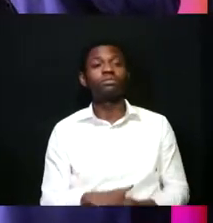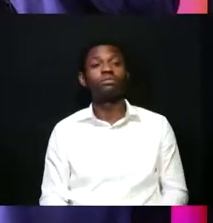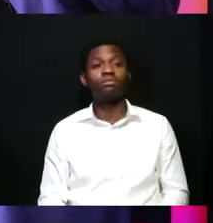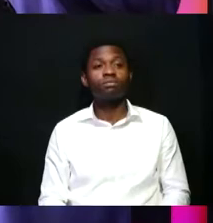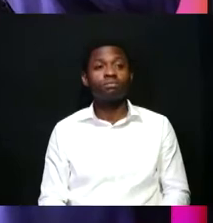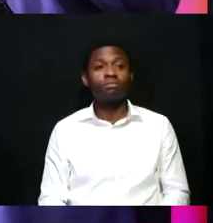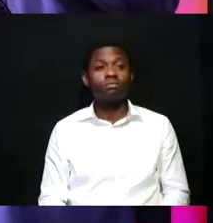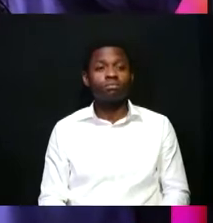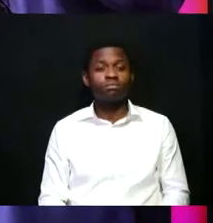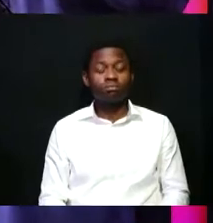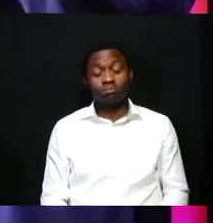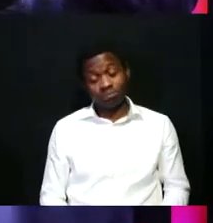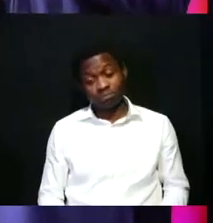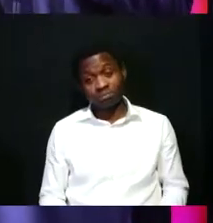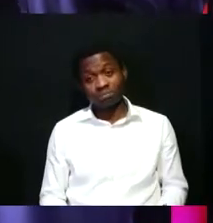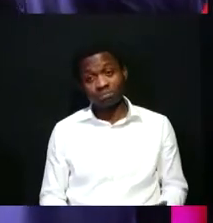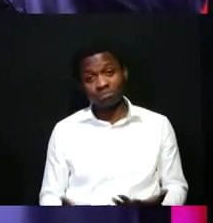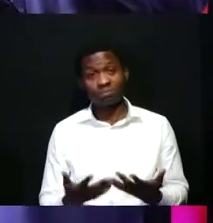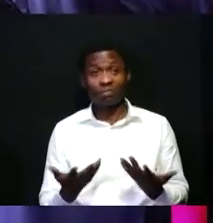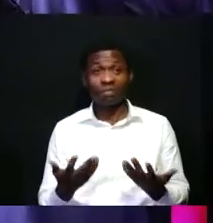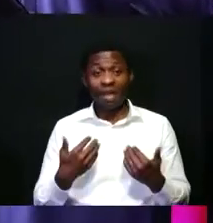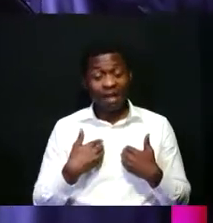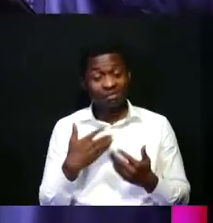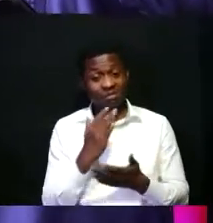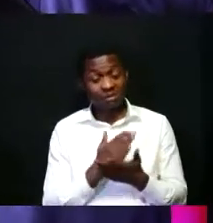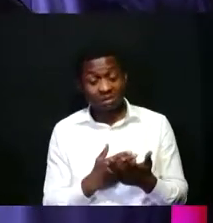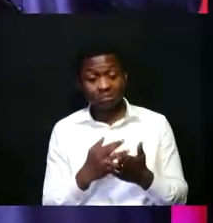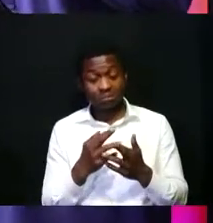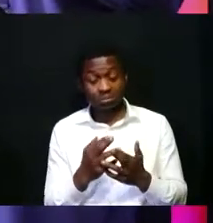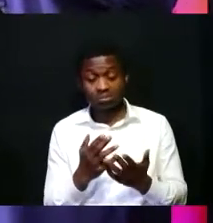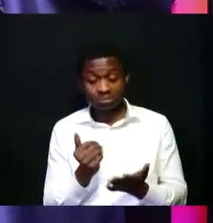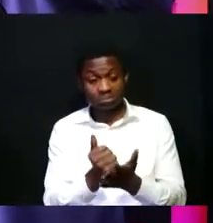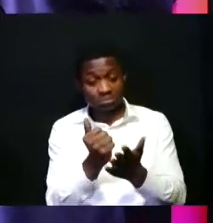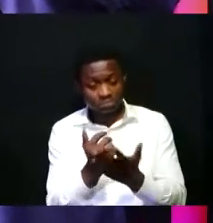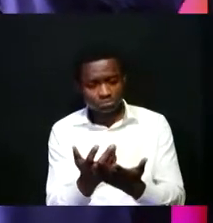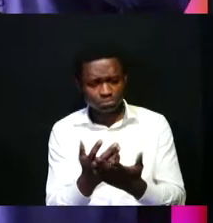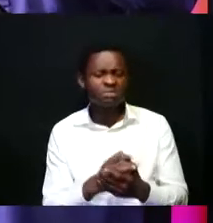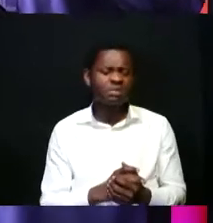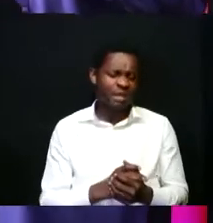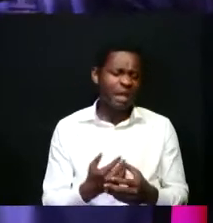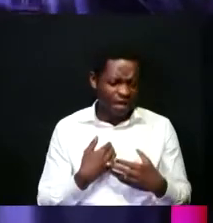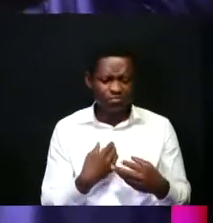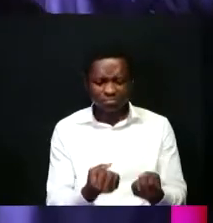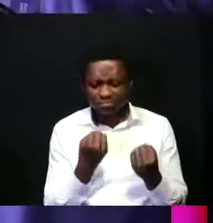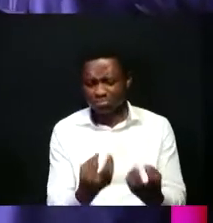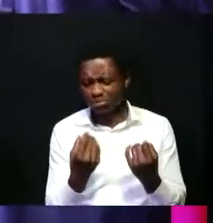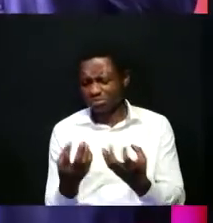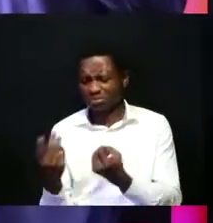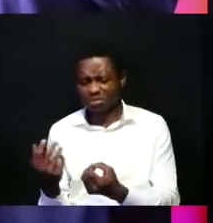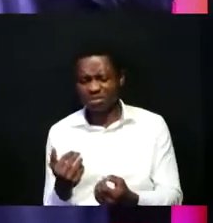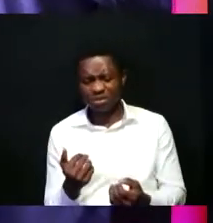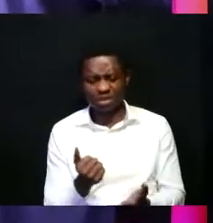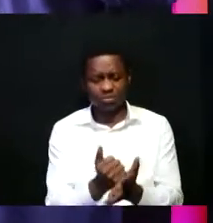are there some remedies? So no, maybe we have to media Google Akwemu. Yes, we've said a lot. But they are so we know, man. But today I want